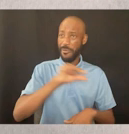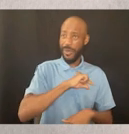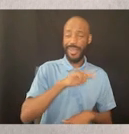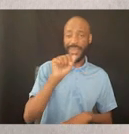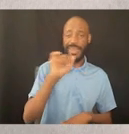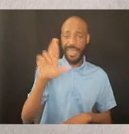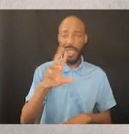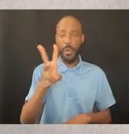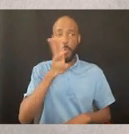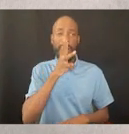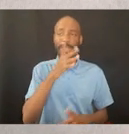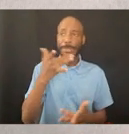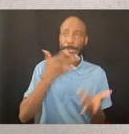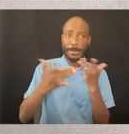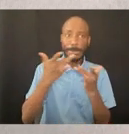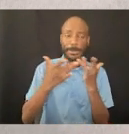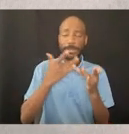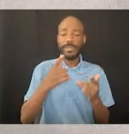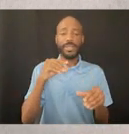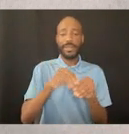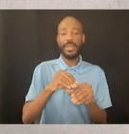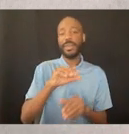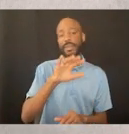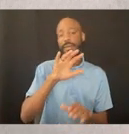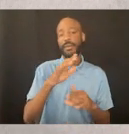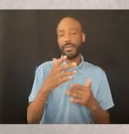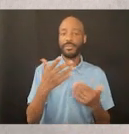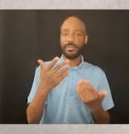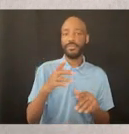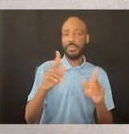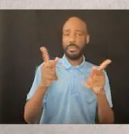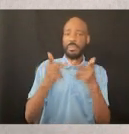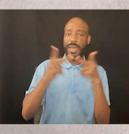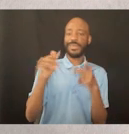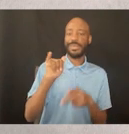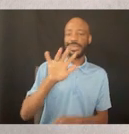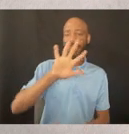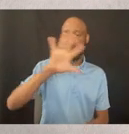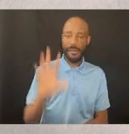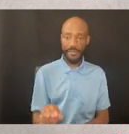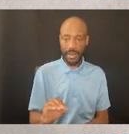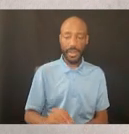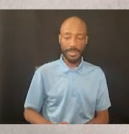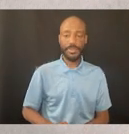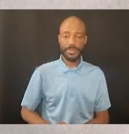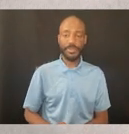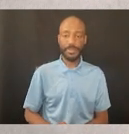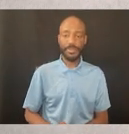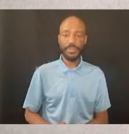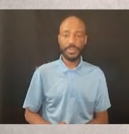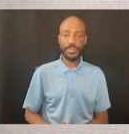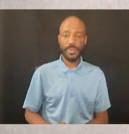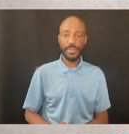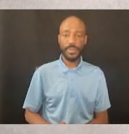in continents like Africa. So I envisaged that as